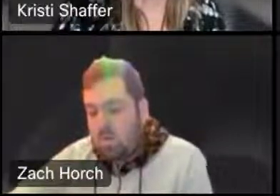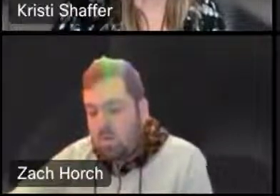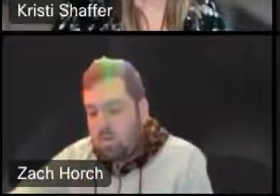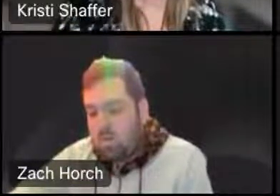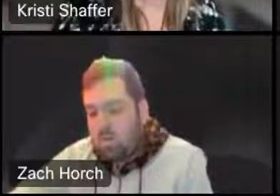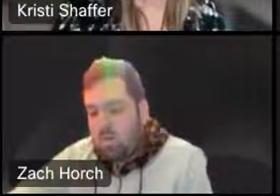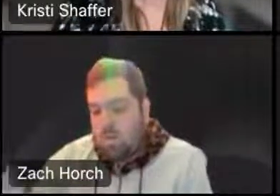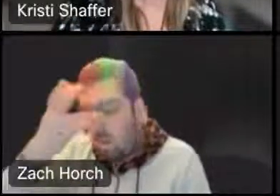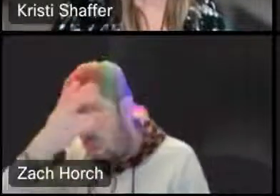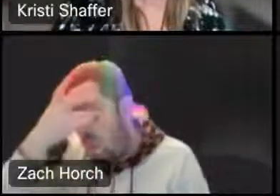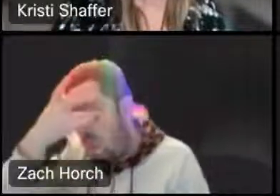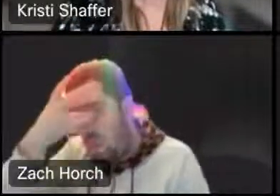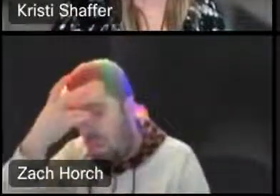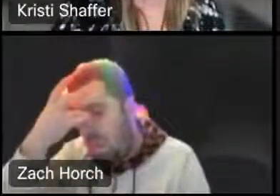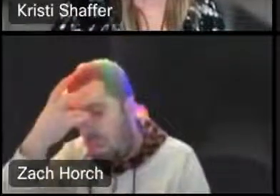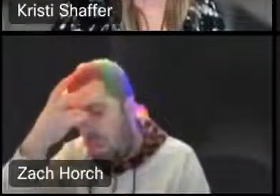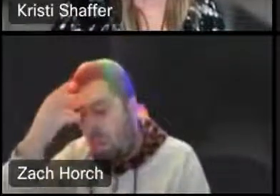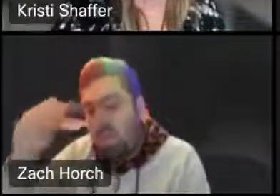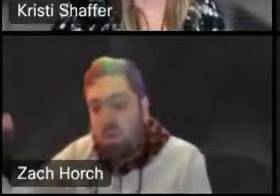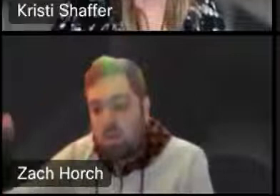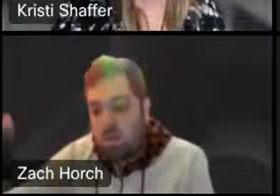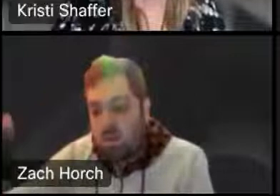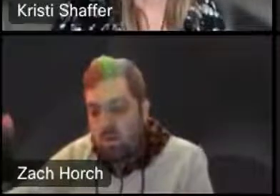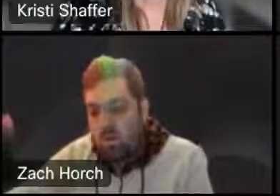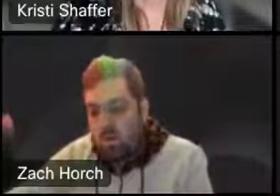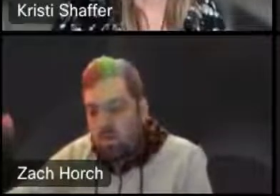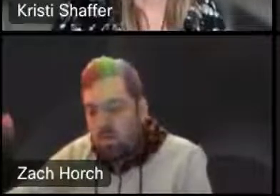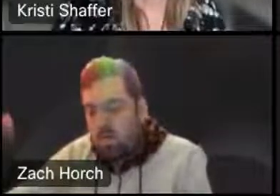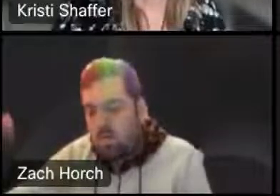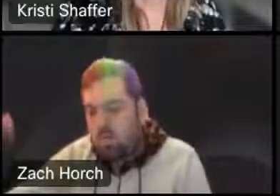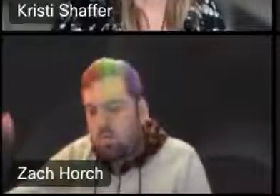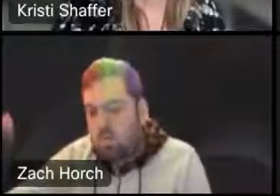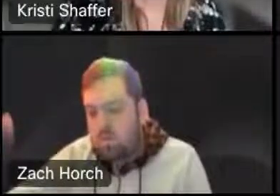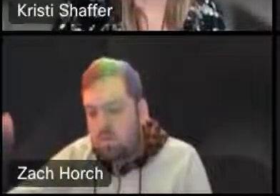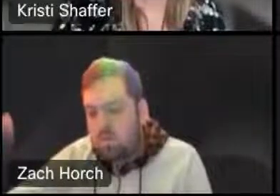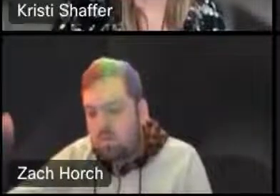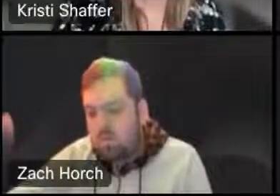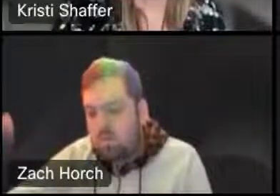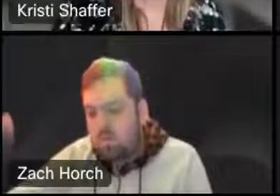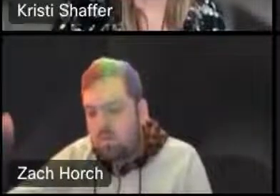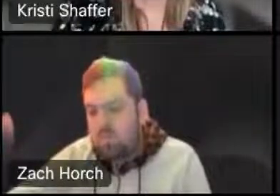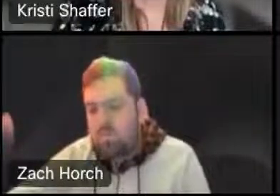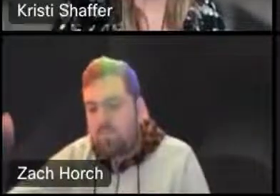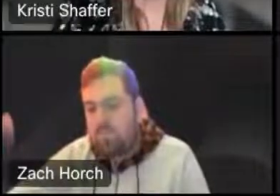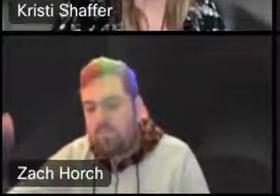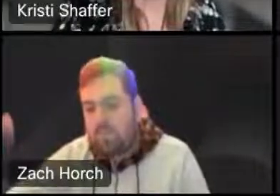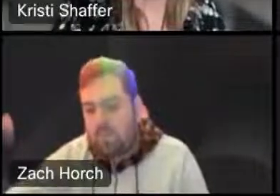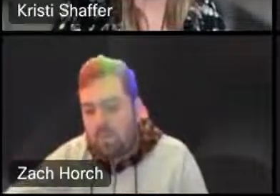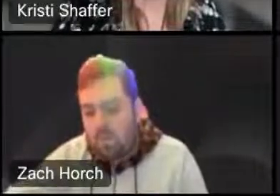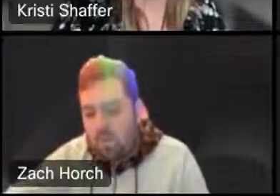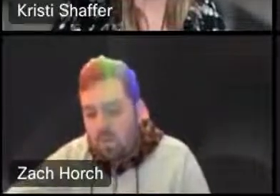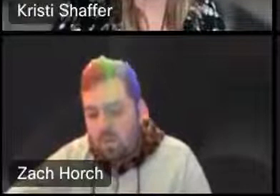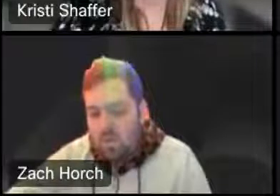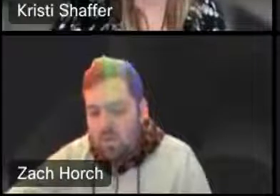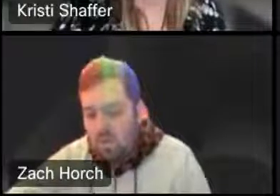lesser extent. There's a lot of people, 4,000, I believe, that got alternative services. And so for a relatively